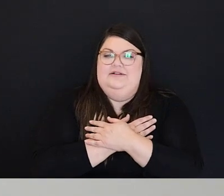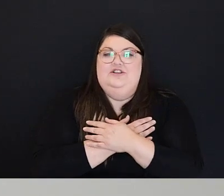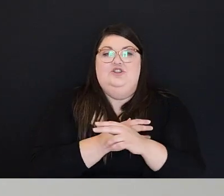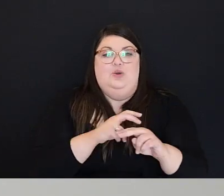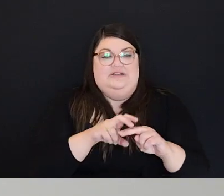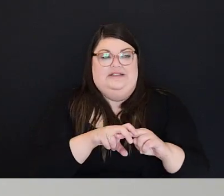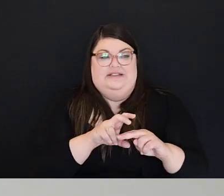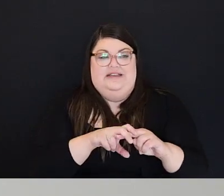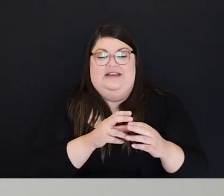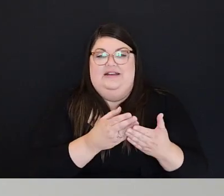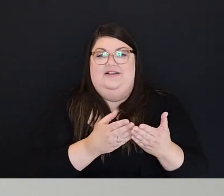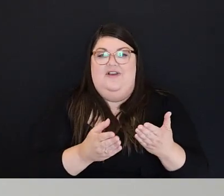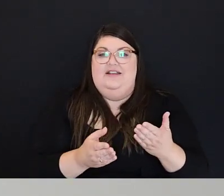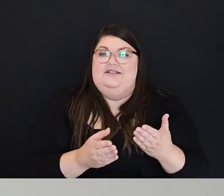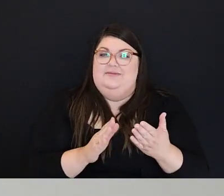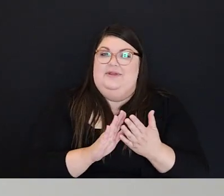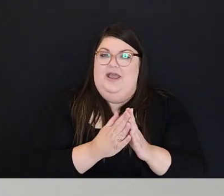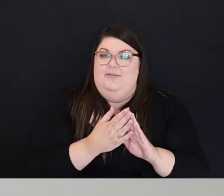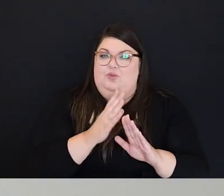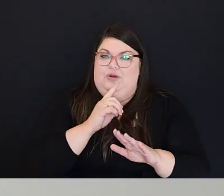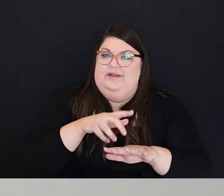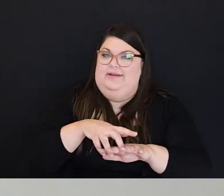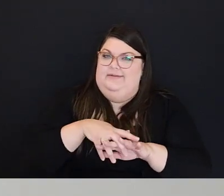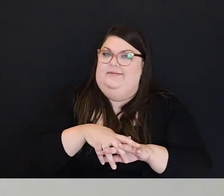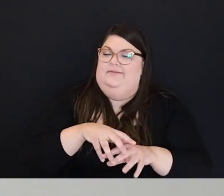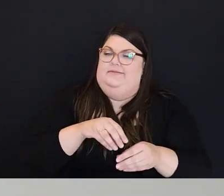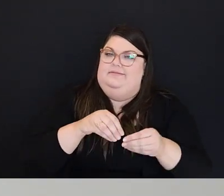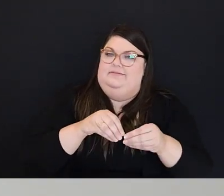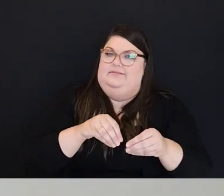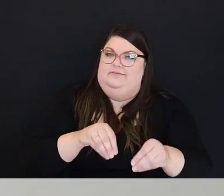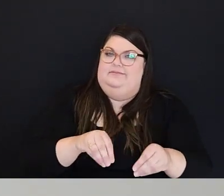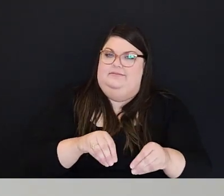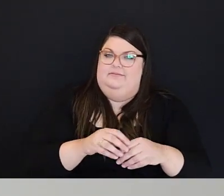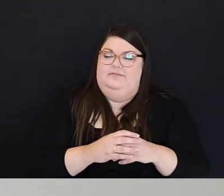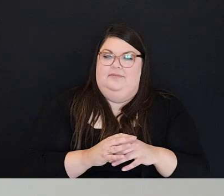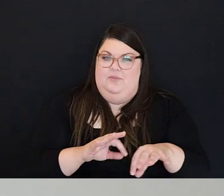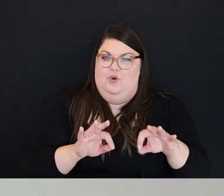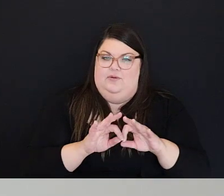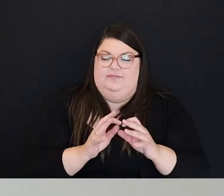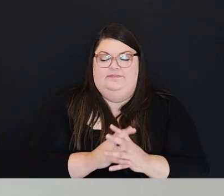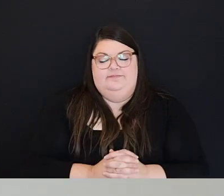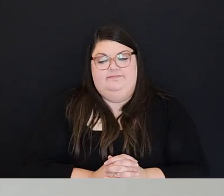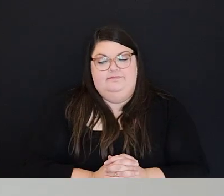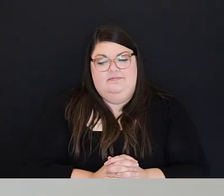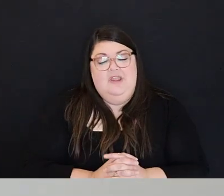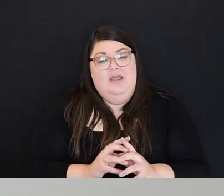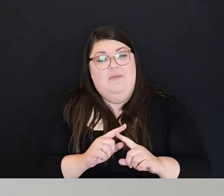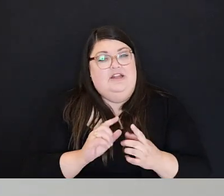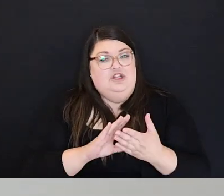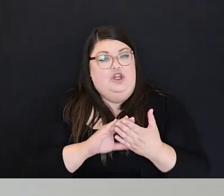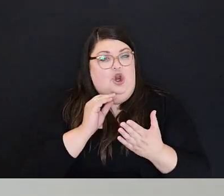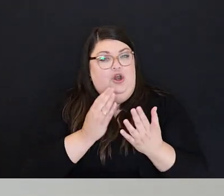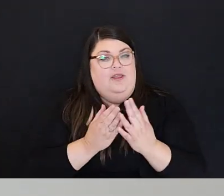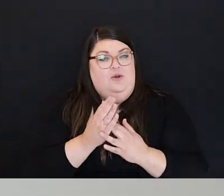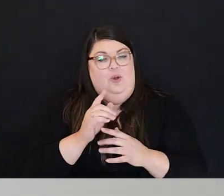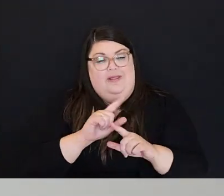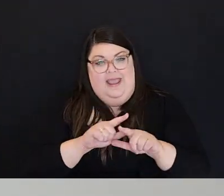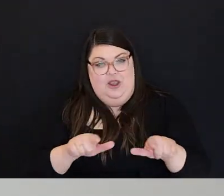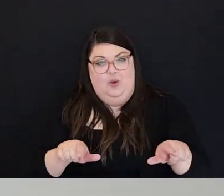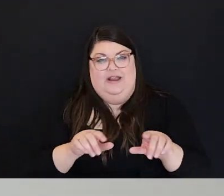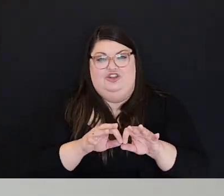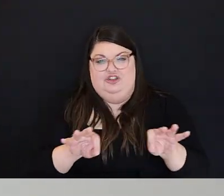become really integral, but it is very much about, it's learnt through language, and it's learned about